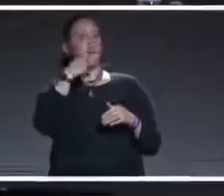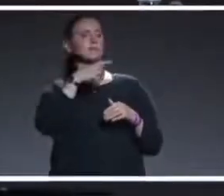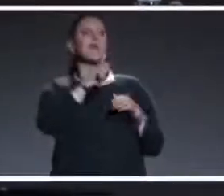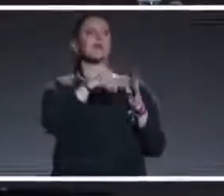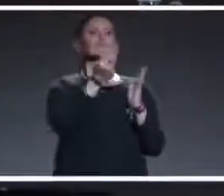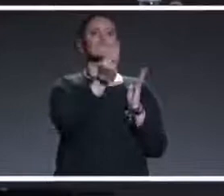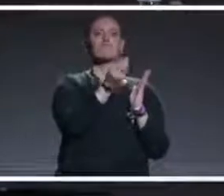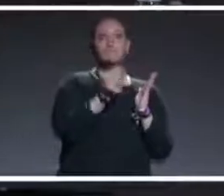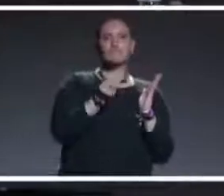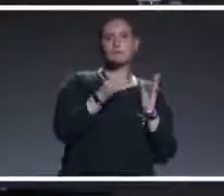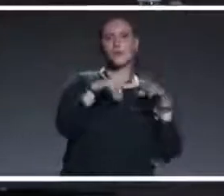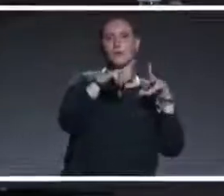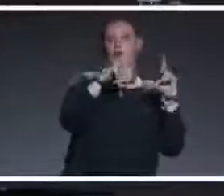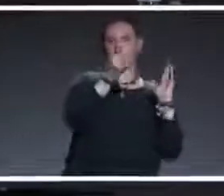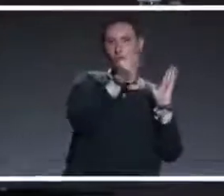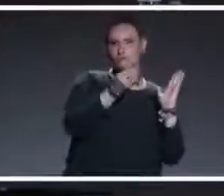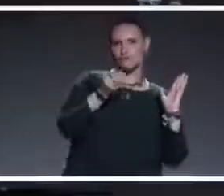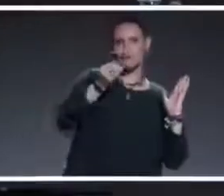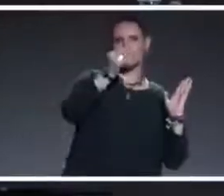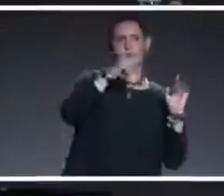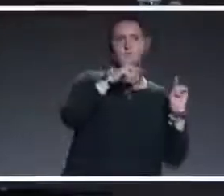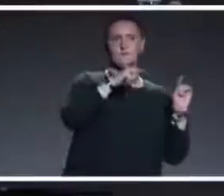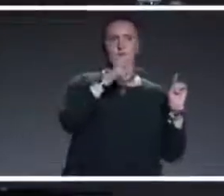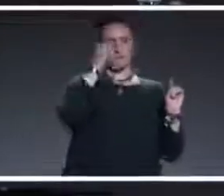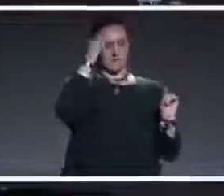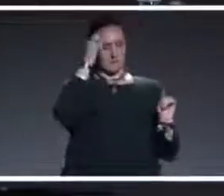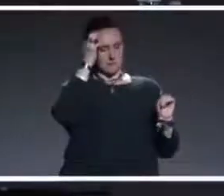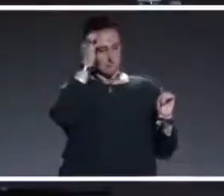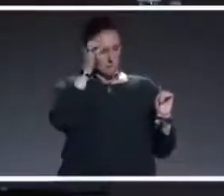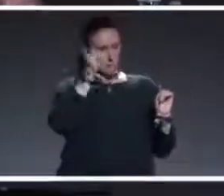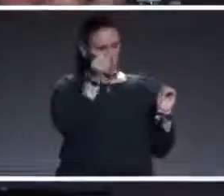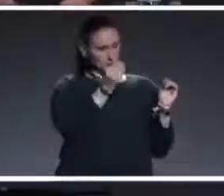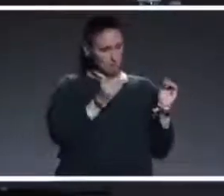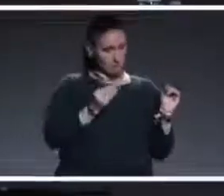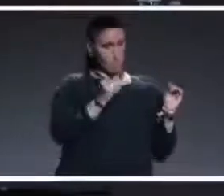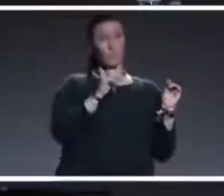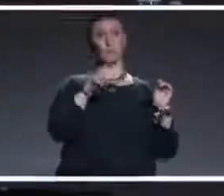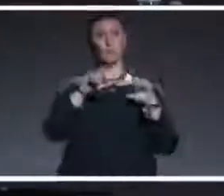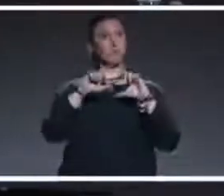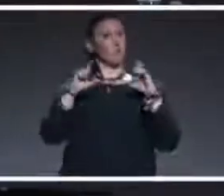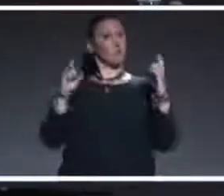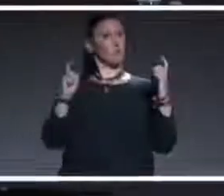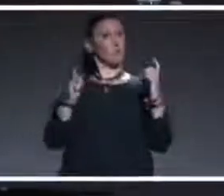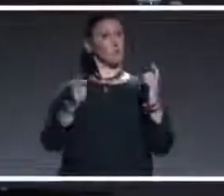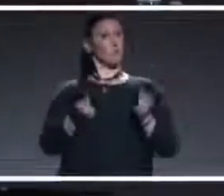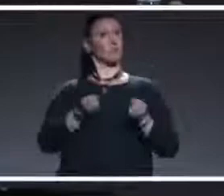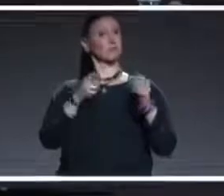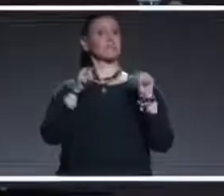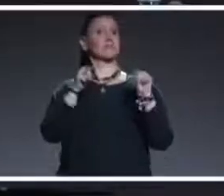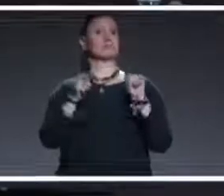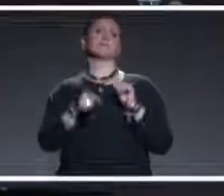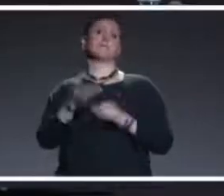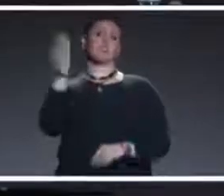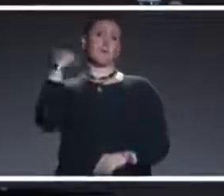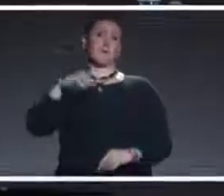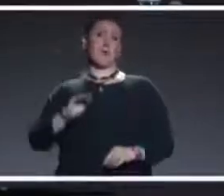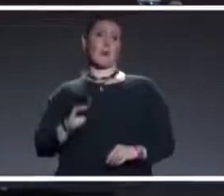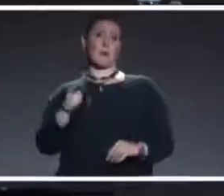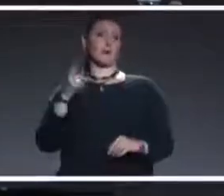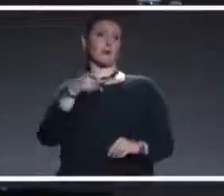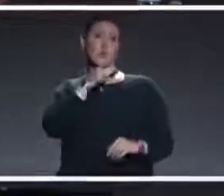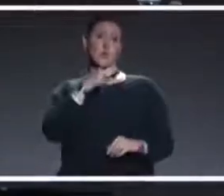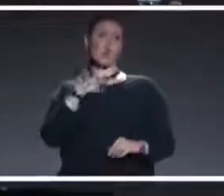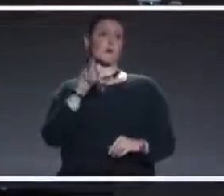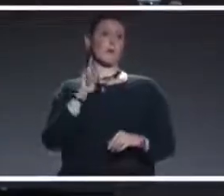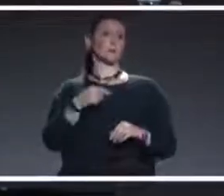then make that picture well lit in a studio. And this is how my early films were made. And